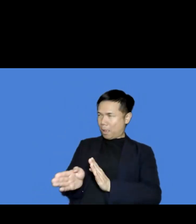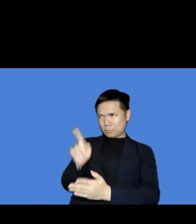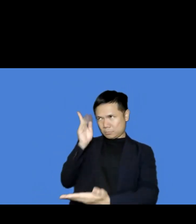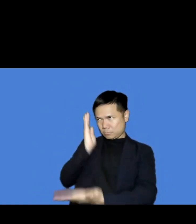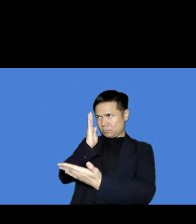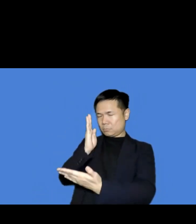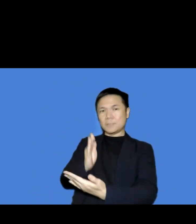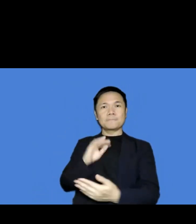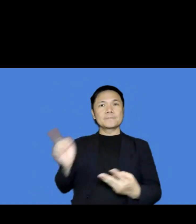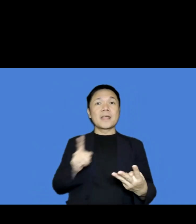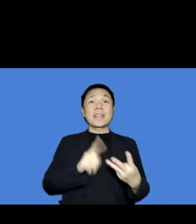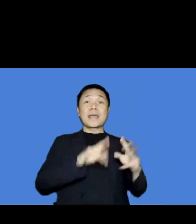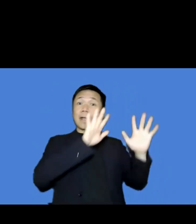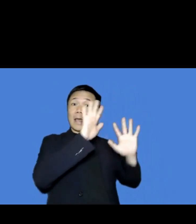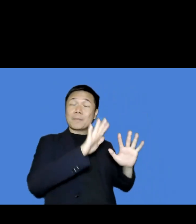justice,